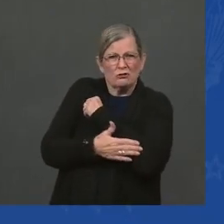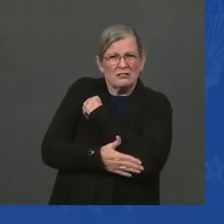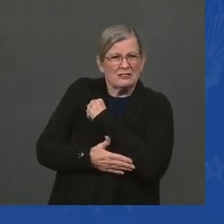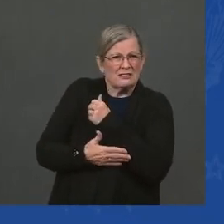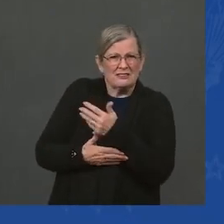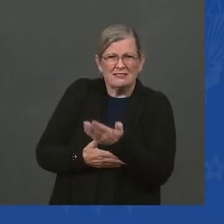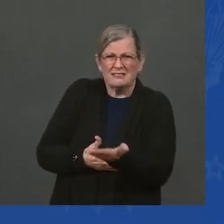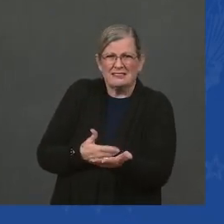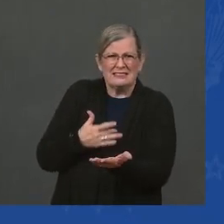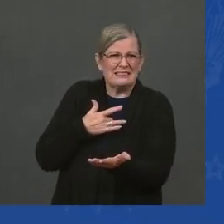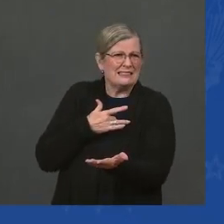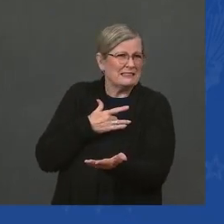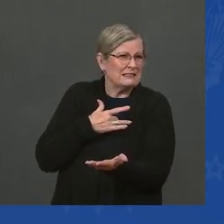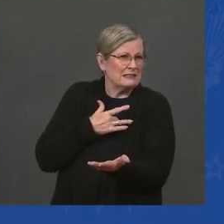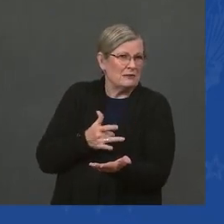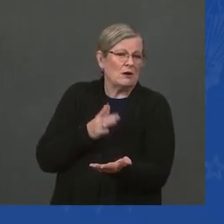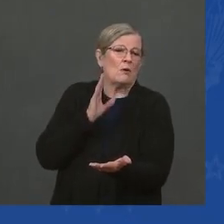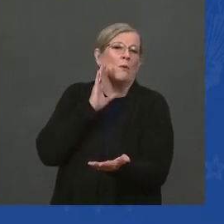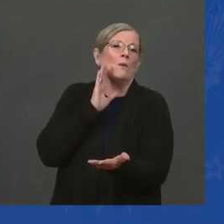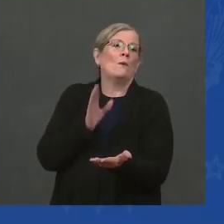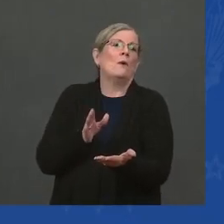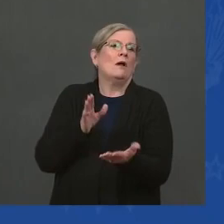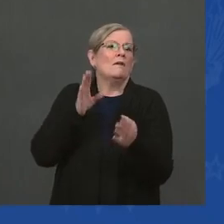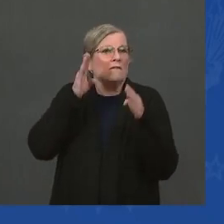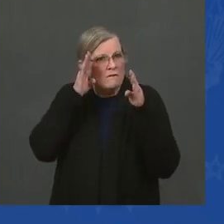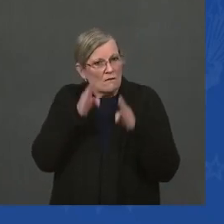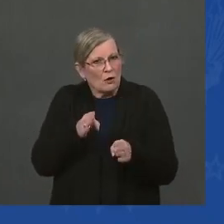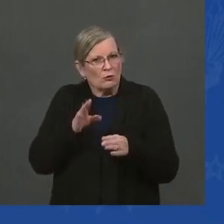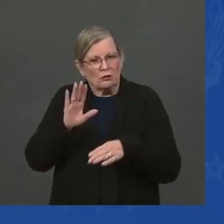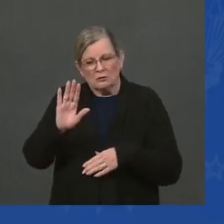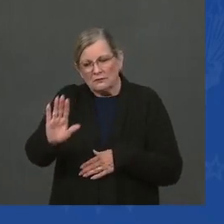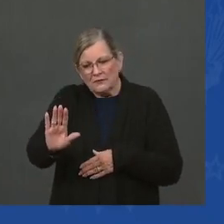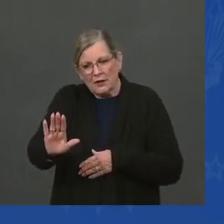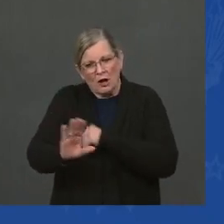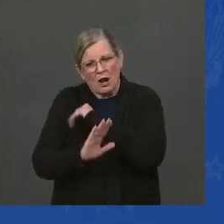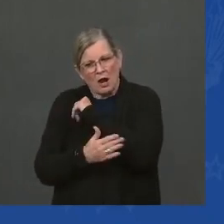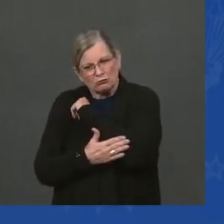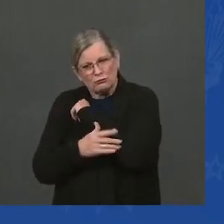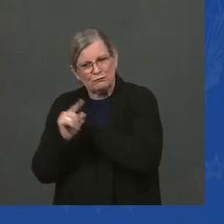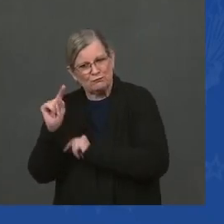climate impact is on that. So I think, look, this is